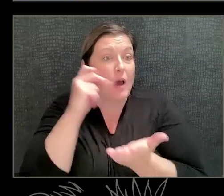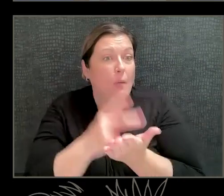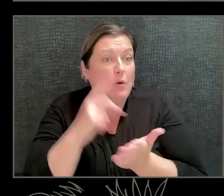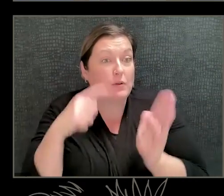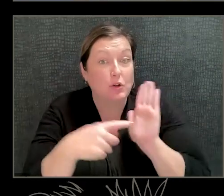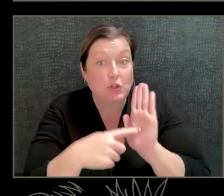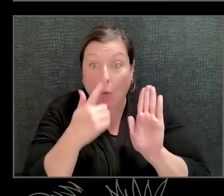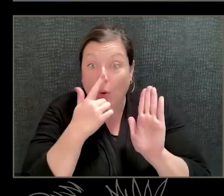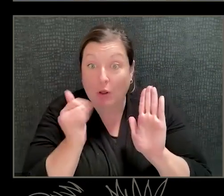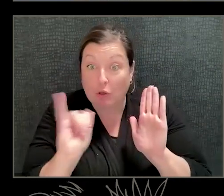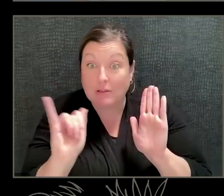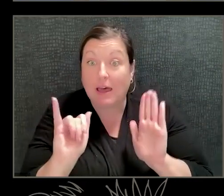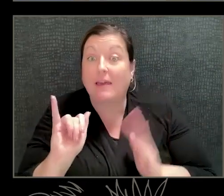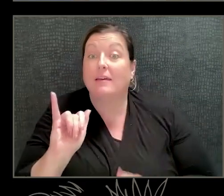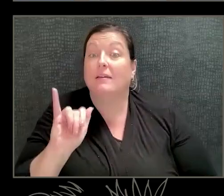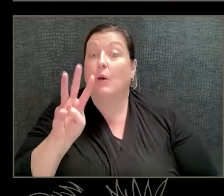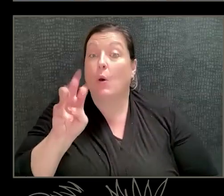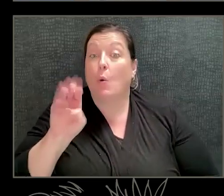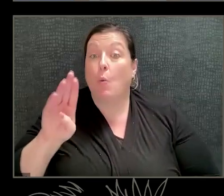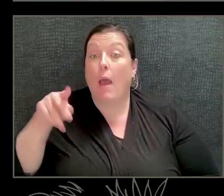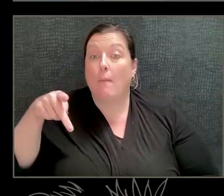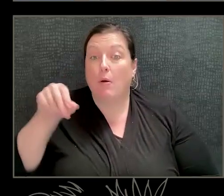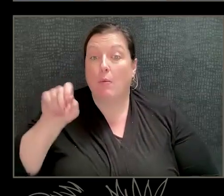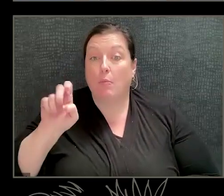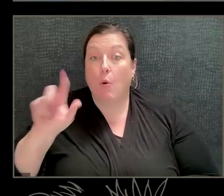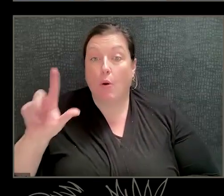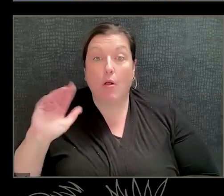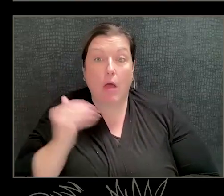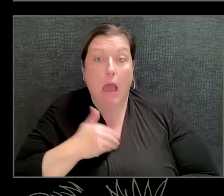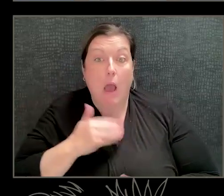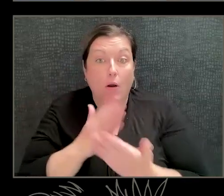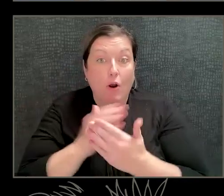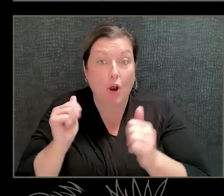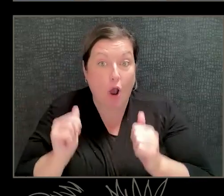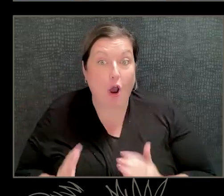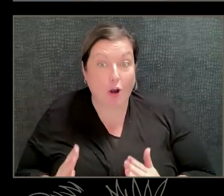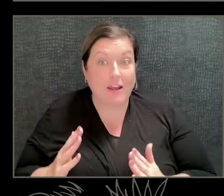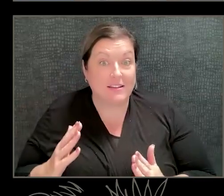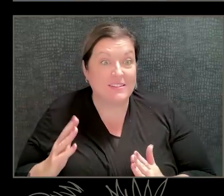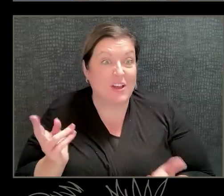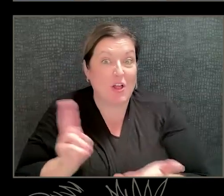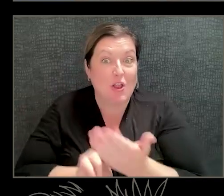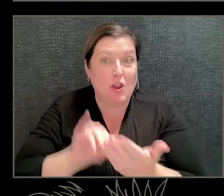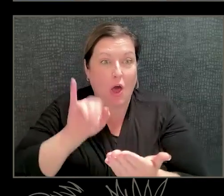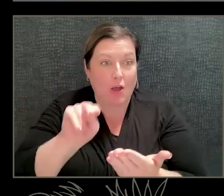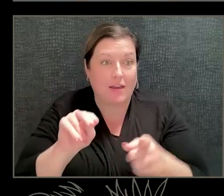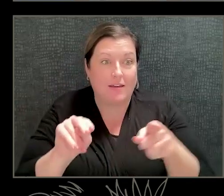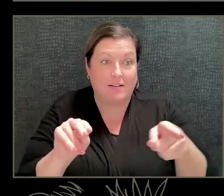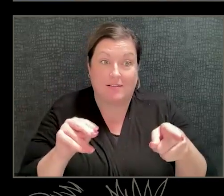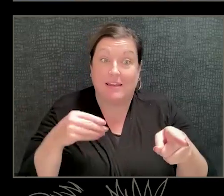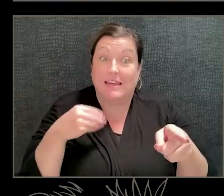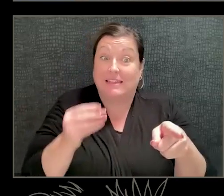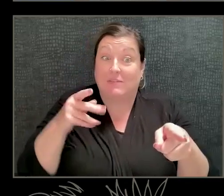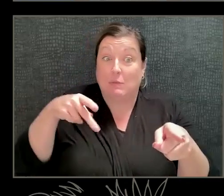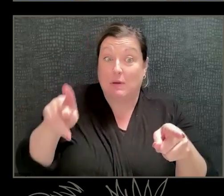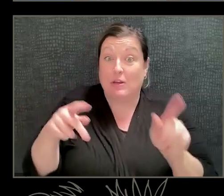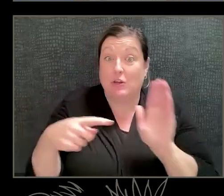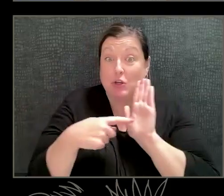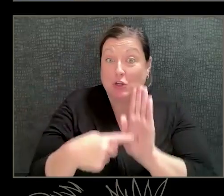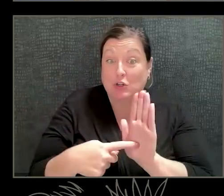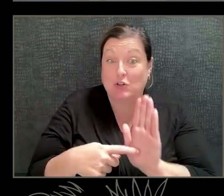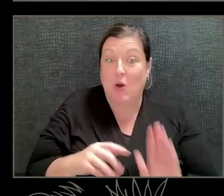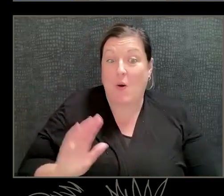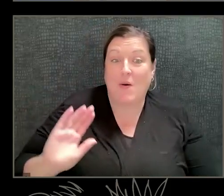the web portal that our artists log into. And I have an artist that I can show you, and he's given me permission to show you his